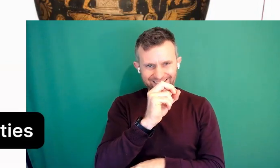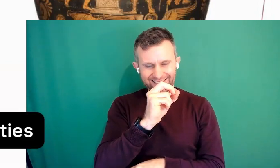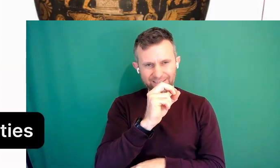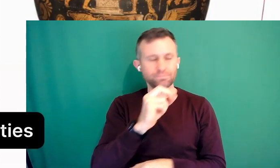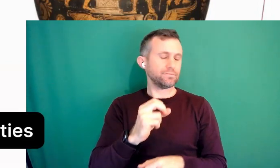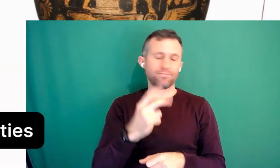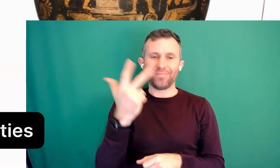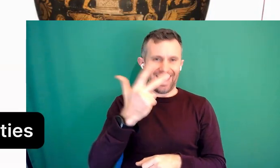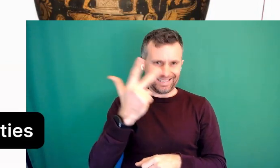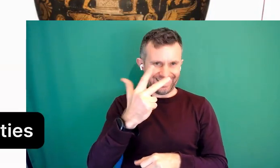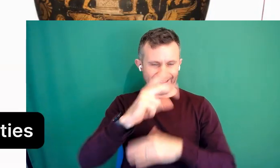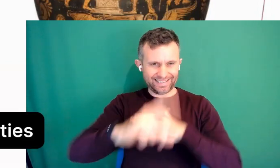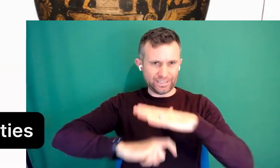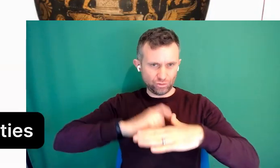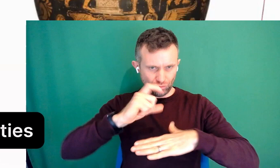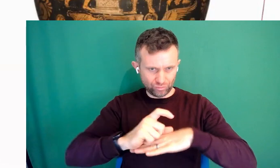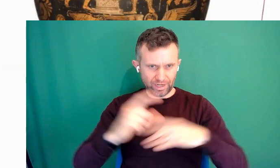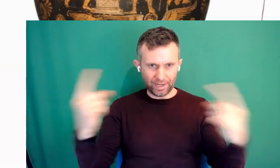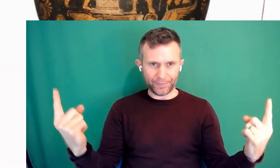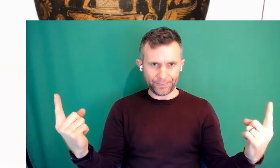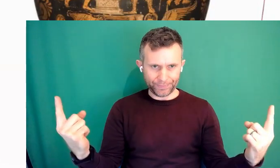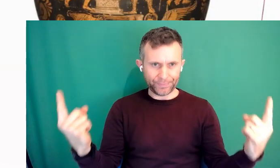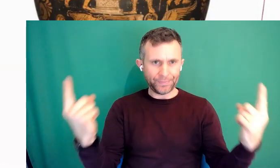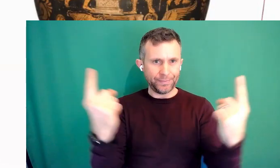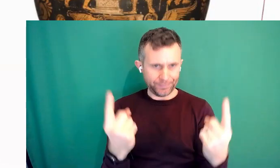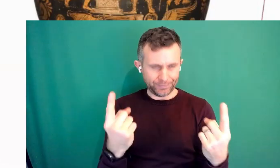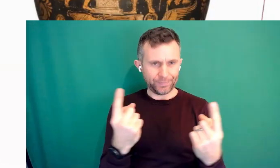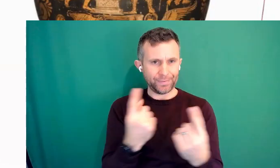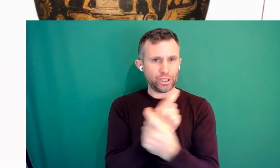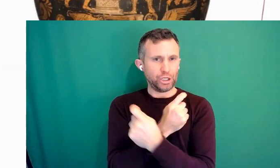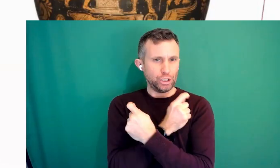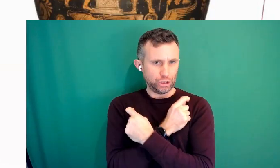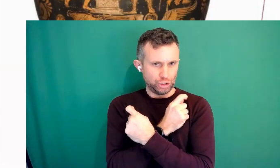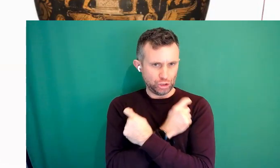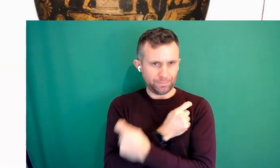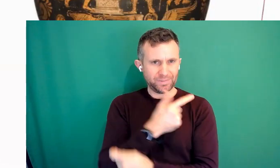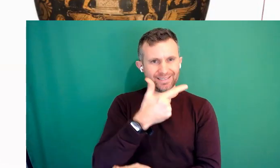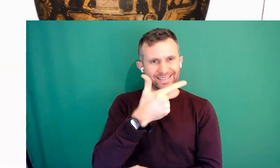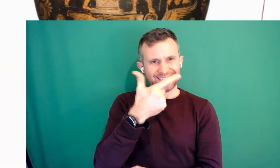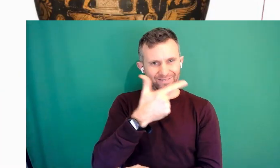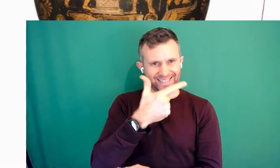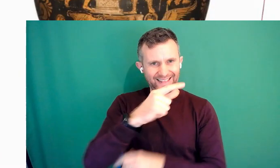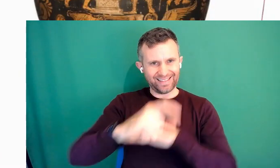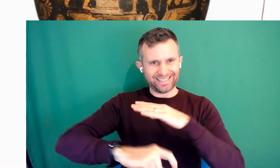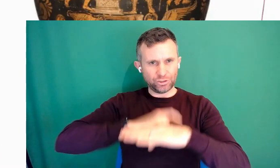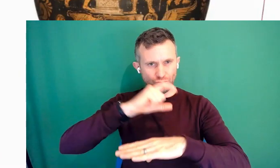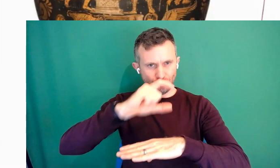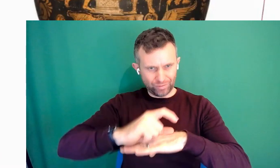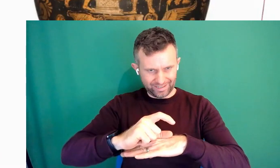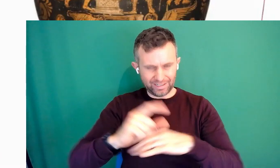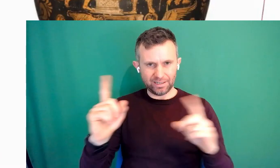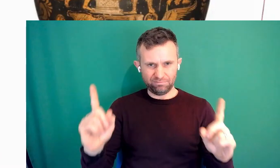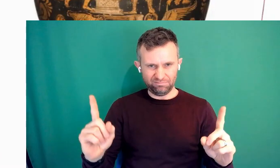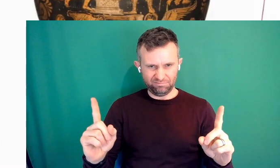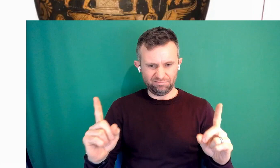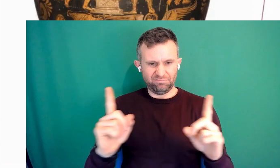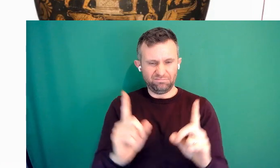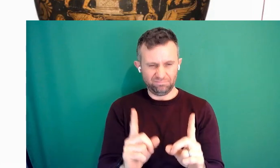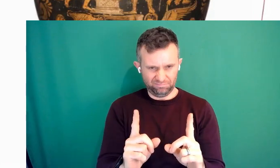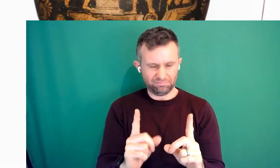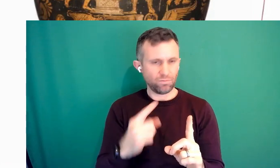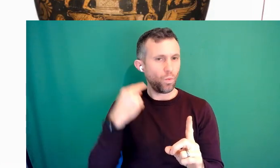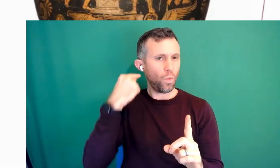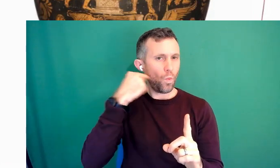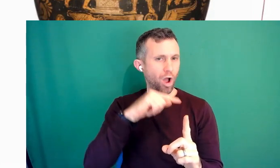water and wine for big dinner parties. The vase is decorated in red figure painting and shows a scene